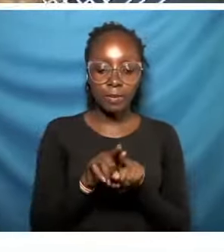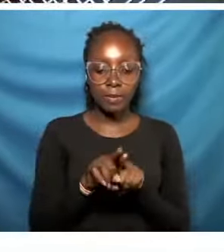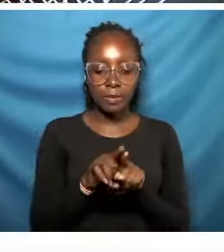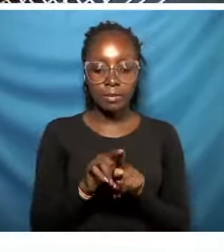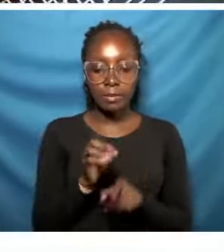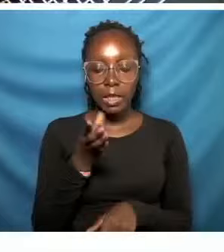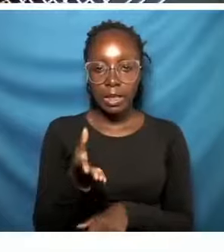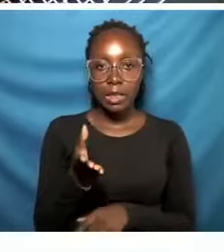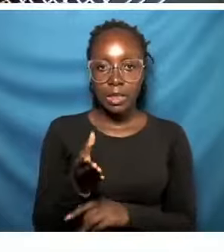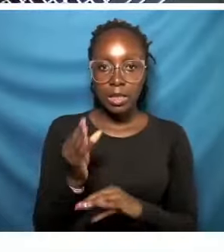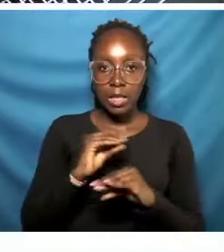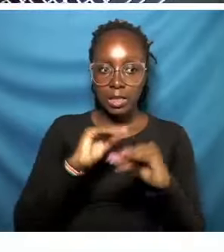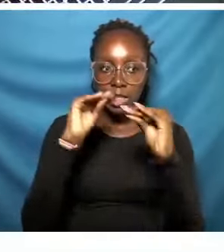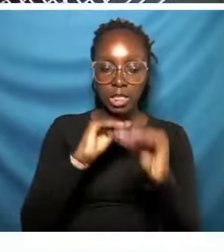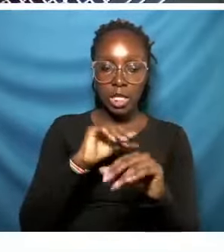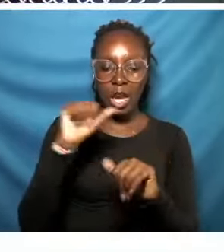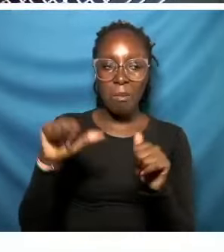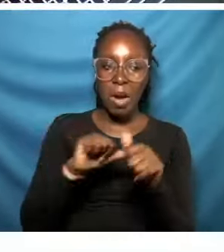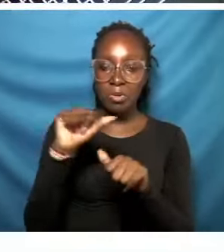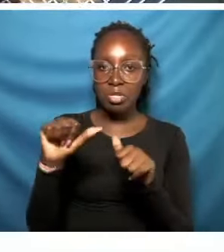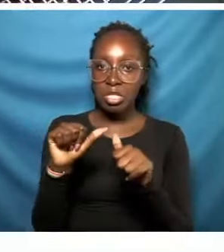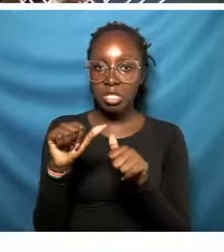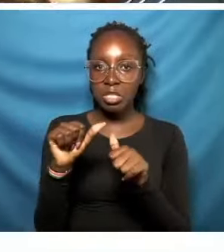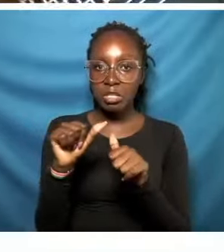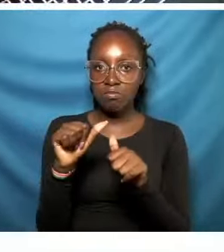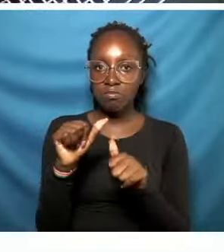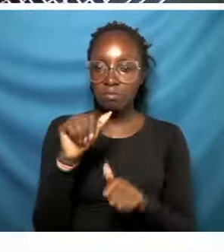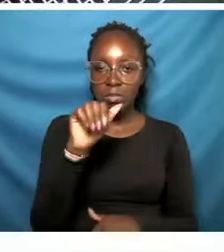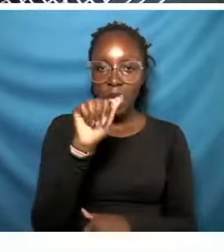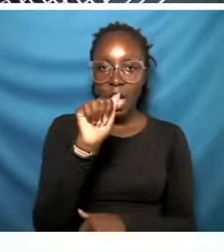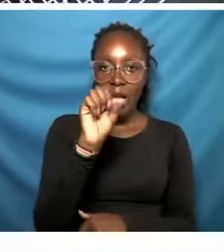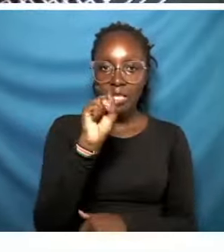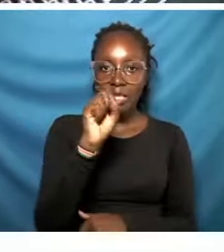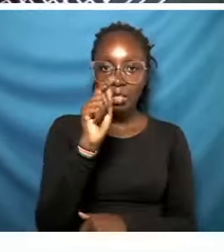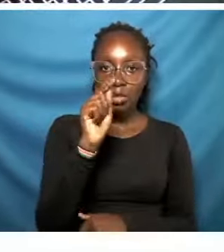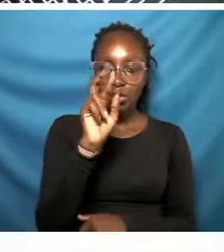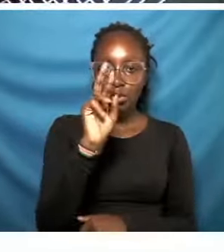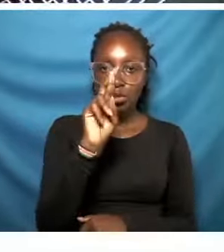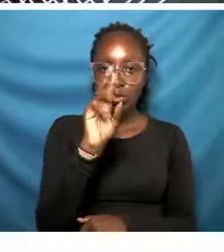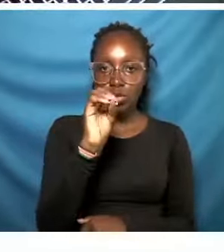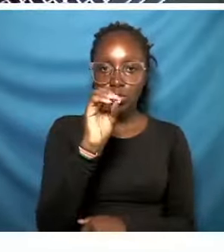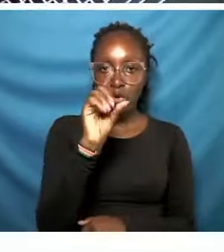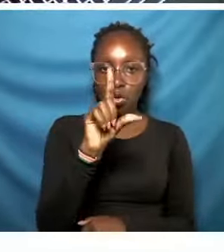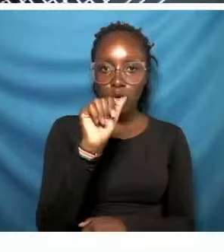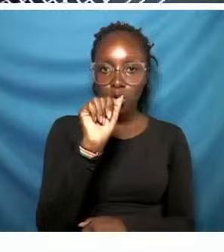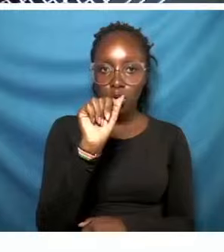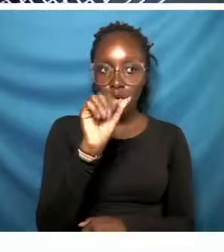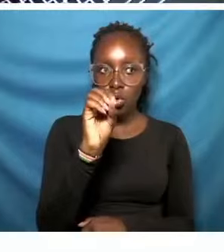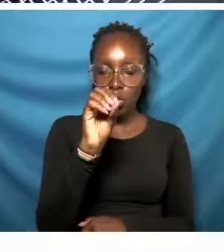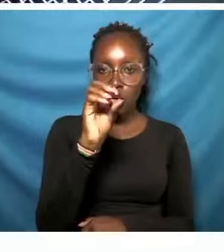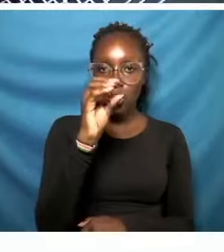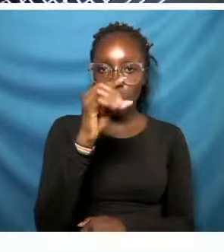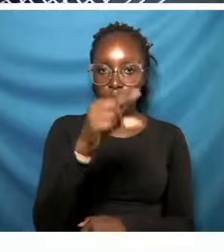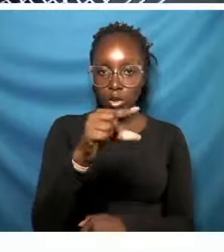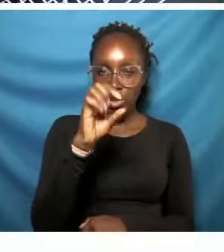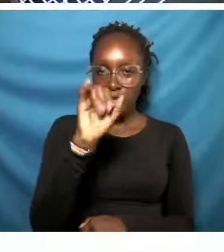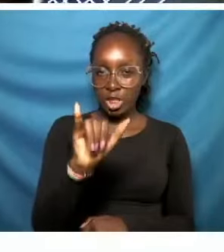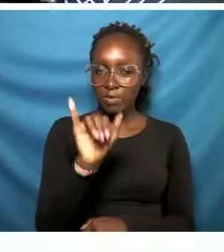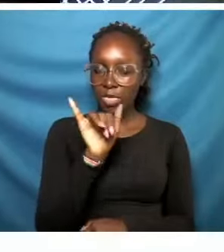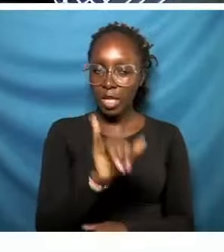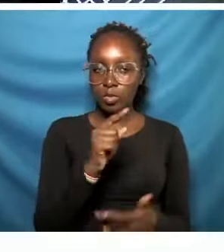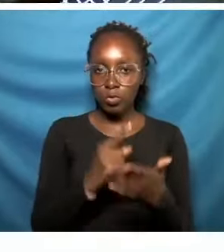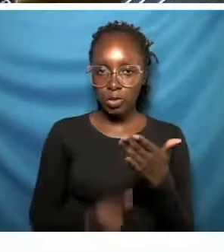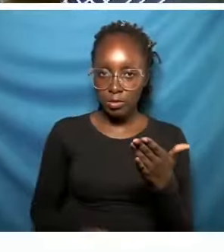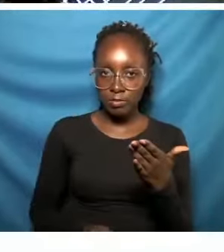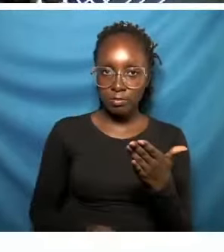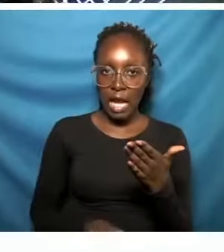false teachings revolved around things like astrology. So you know astrology. Astrology is basically the study